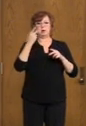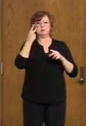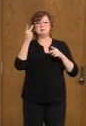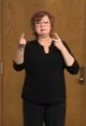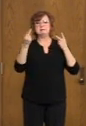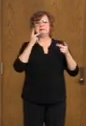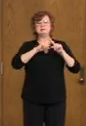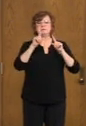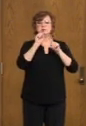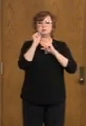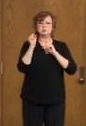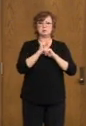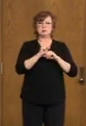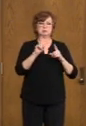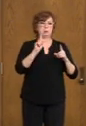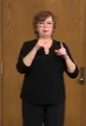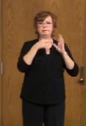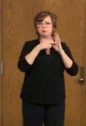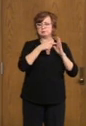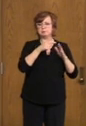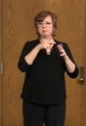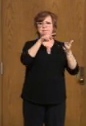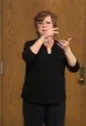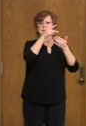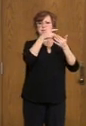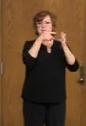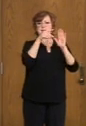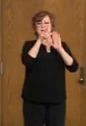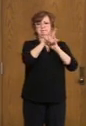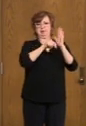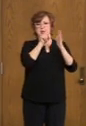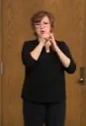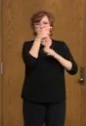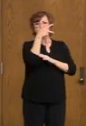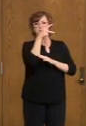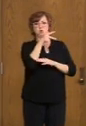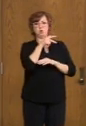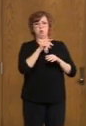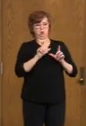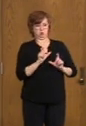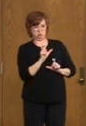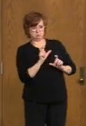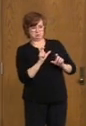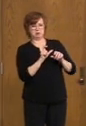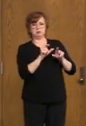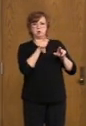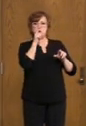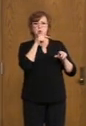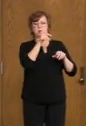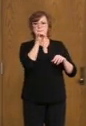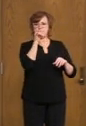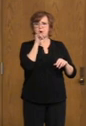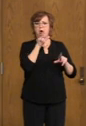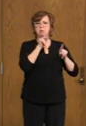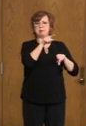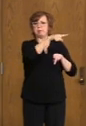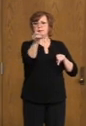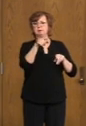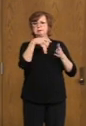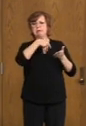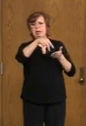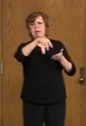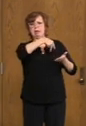of situations in bars. No compliance with public health measures is evident in those videos and pictures. Similarly,